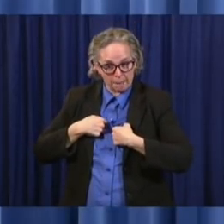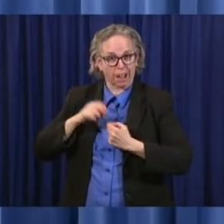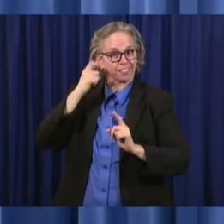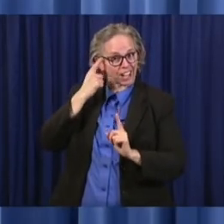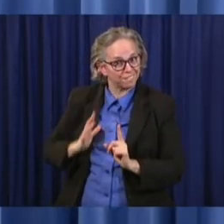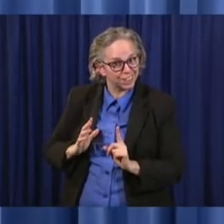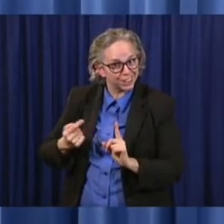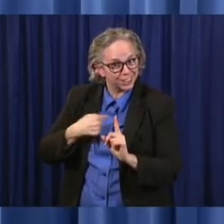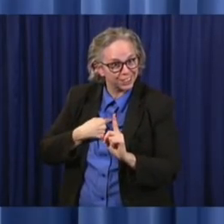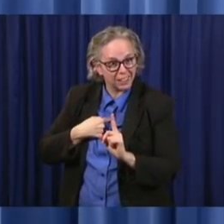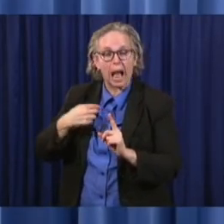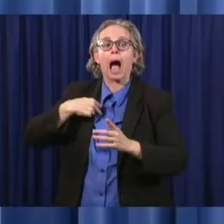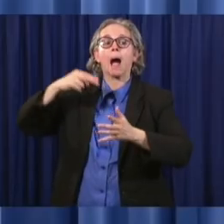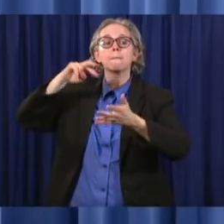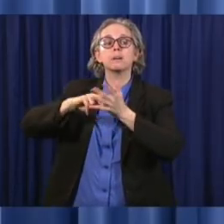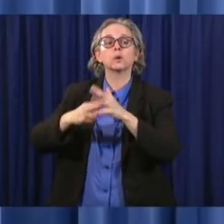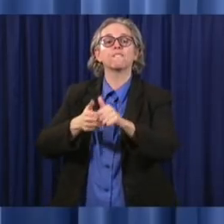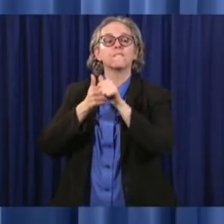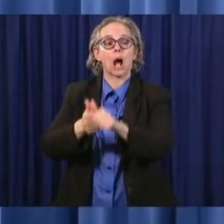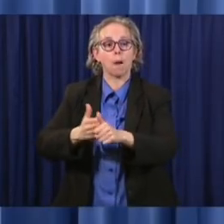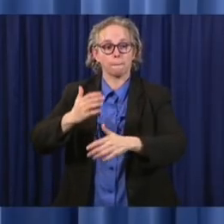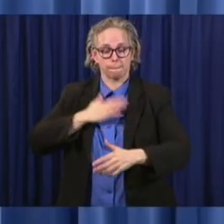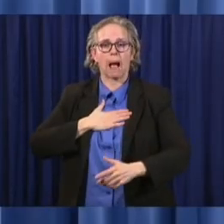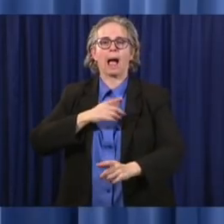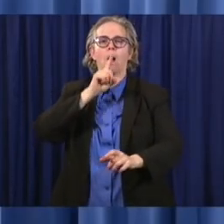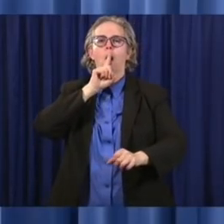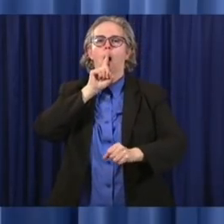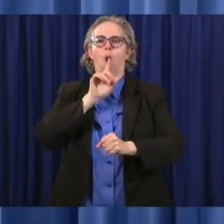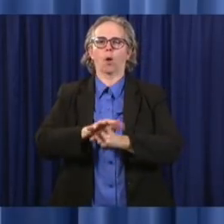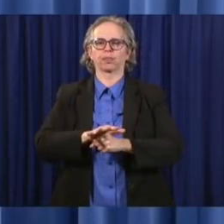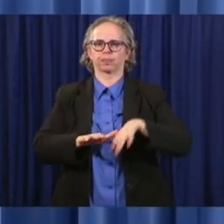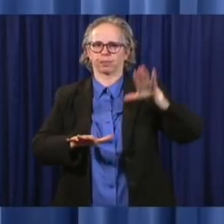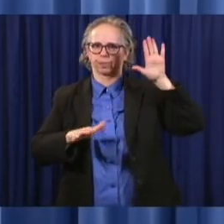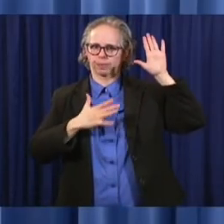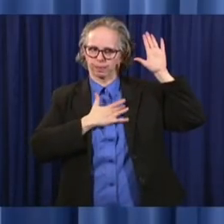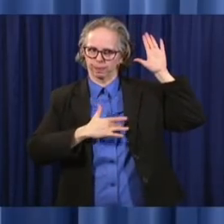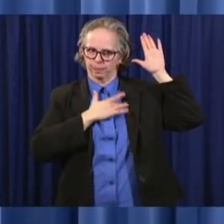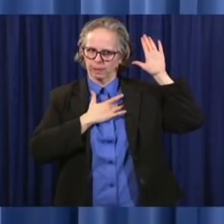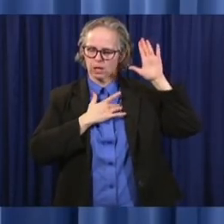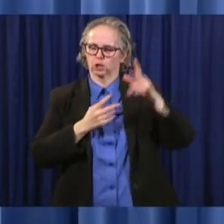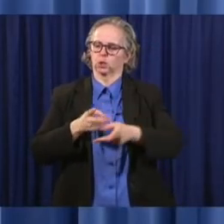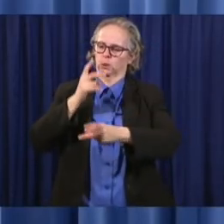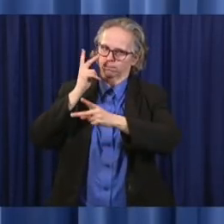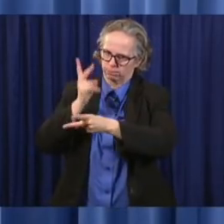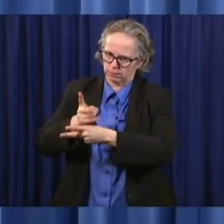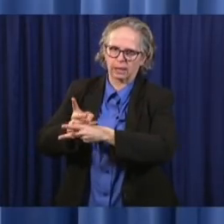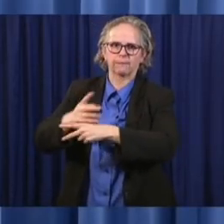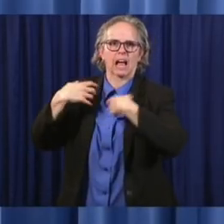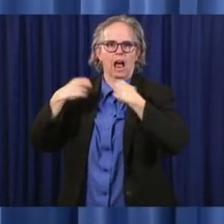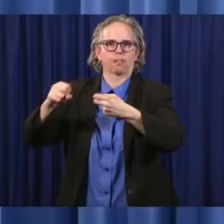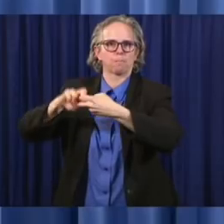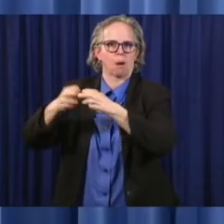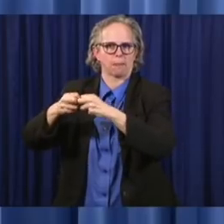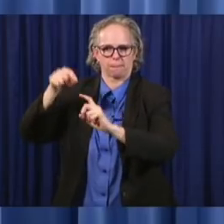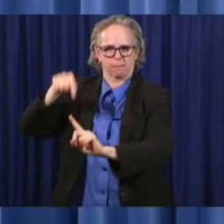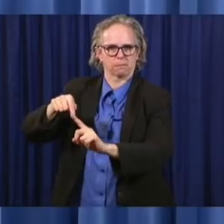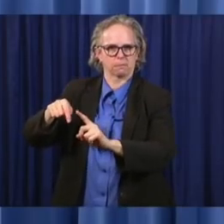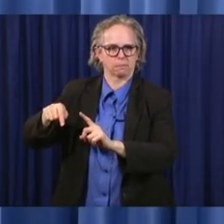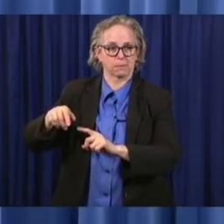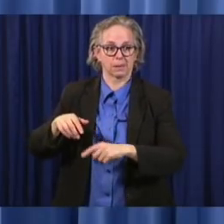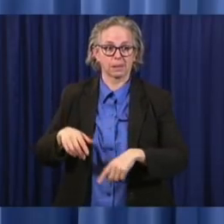my oath and to take care of those problems. And any bill or any attempt